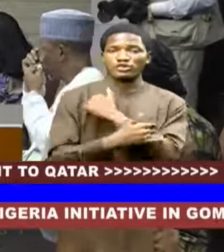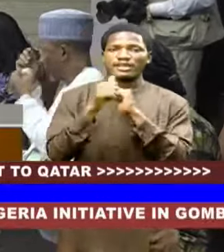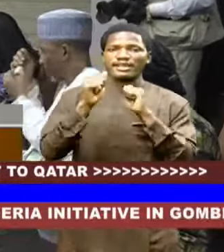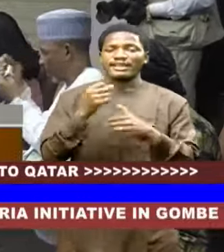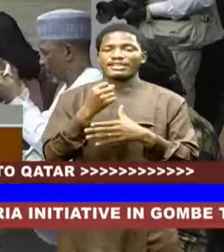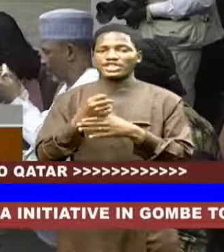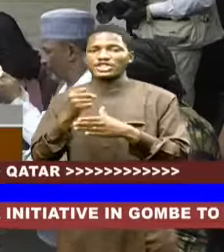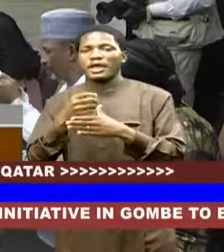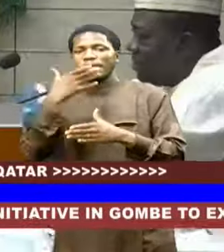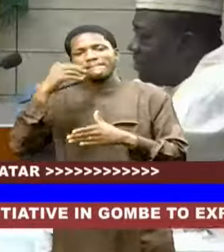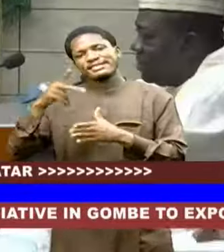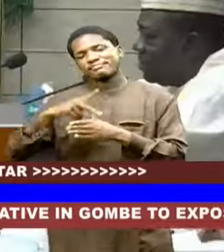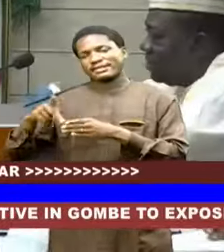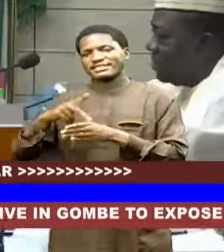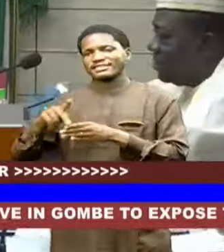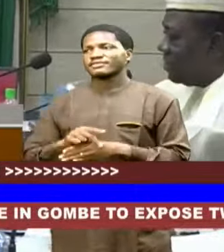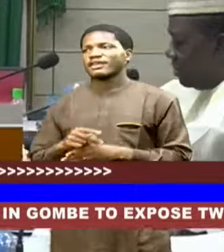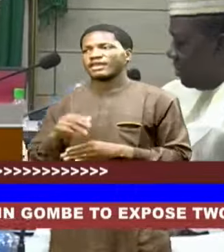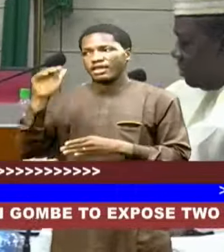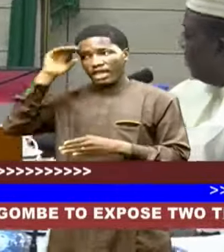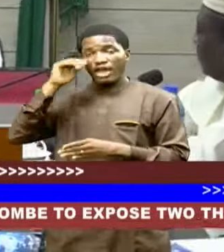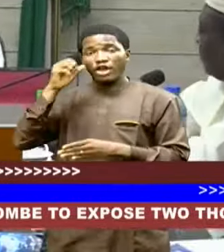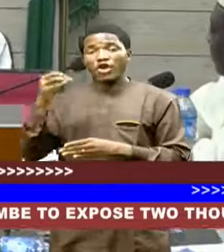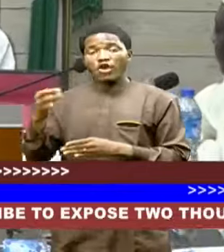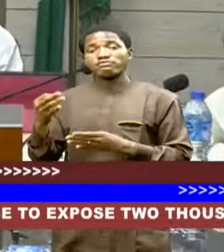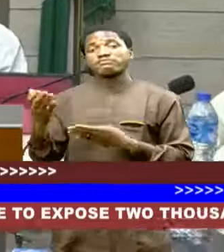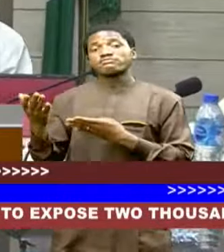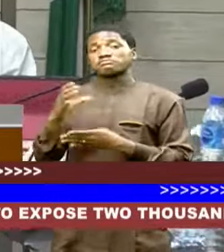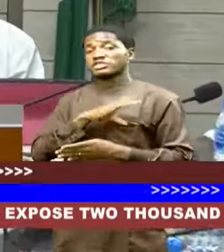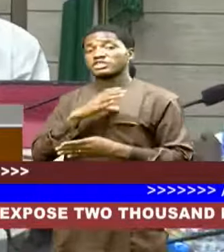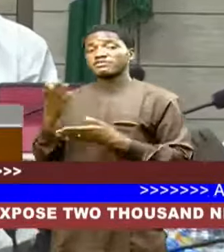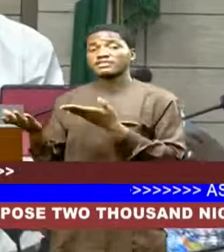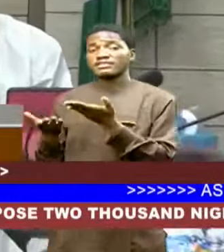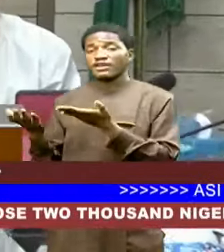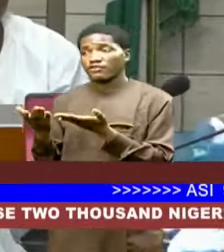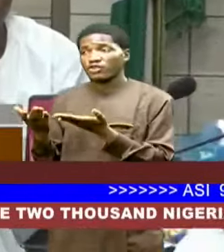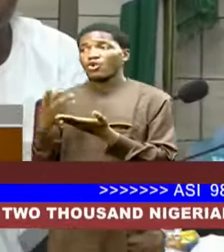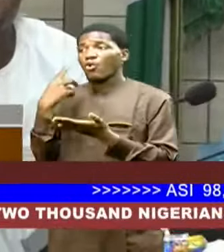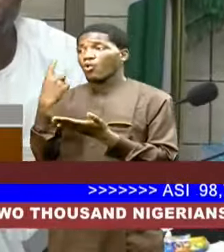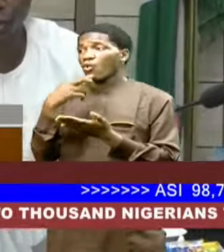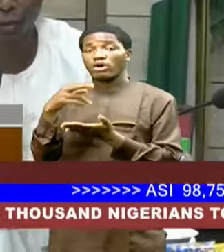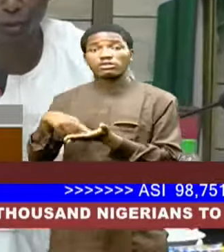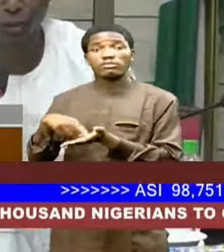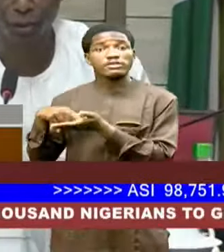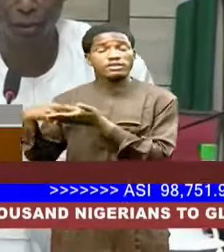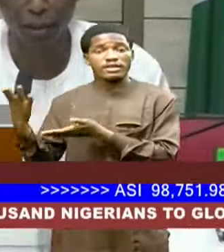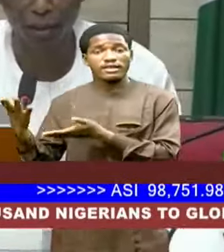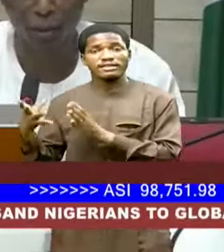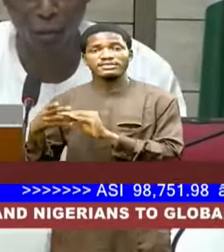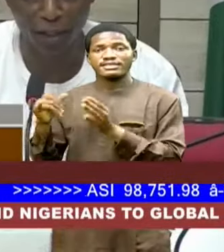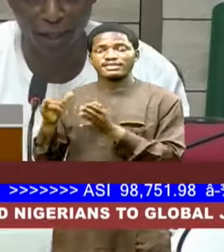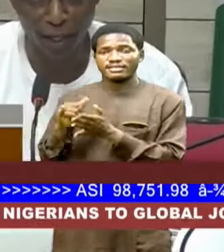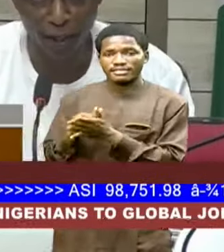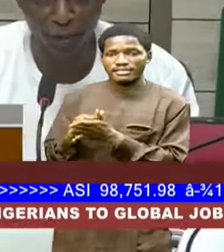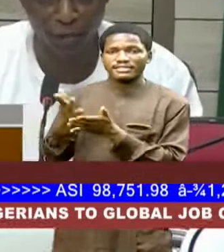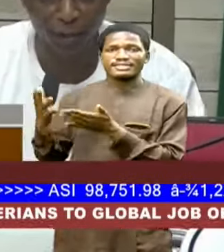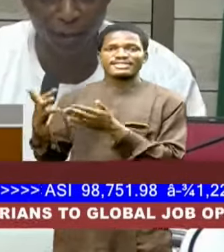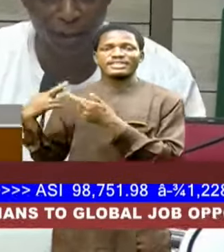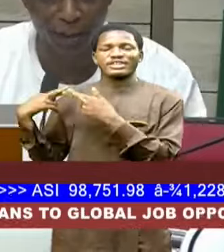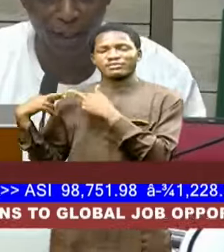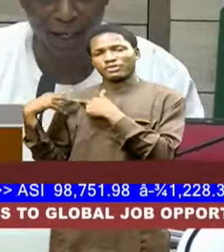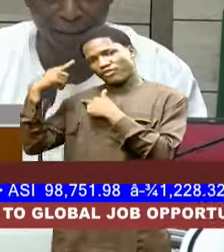best practices. Head of the Civil Service of the Federation, who was represented, said education for all is a responsibility for all,